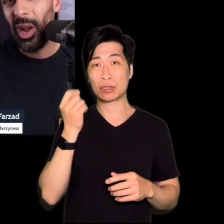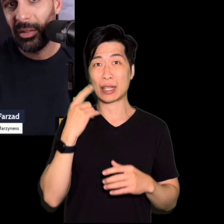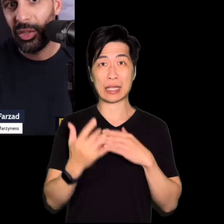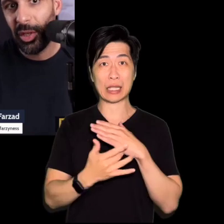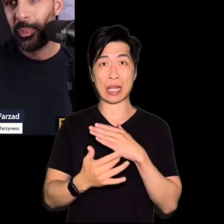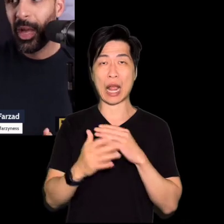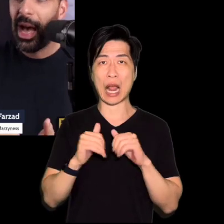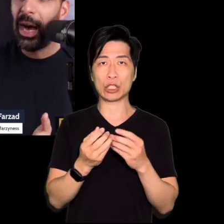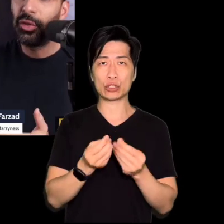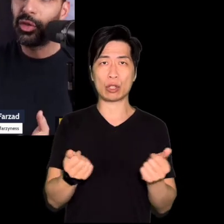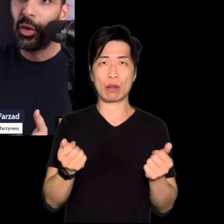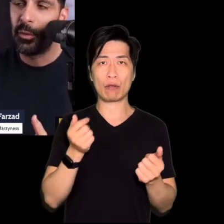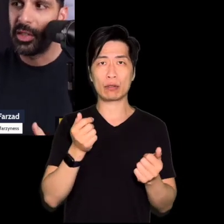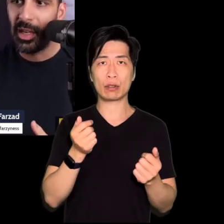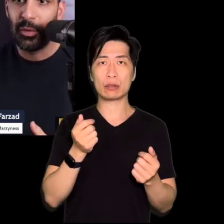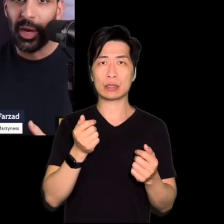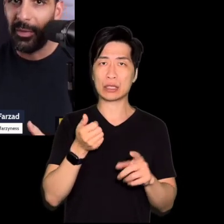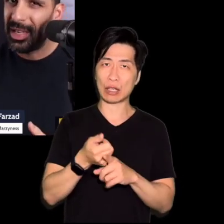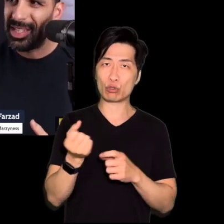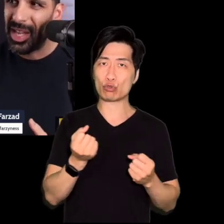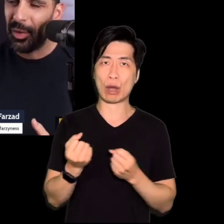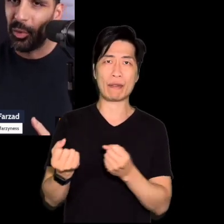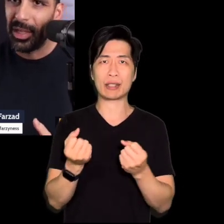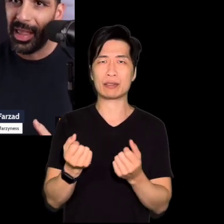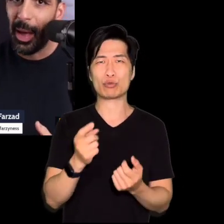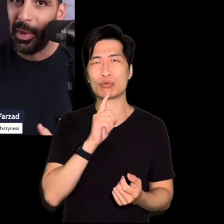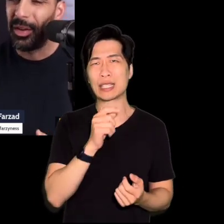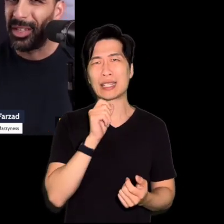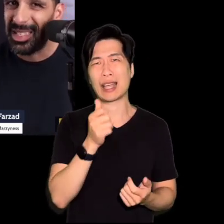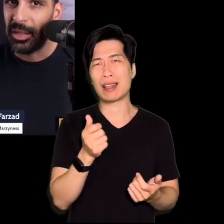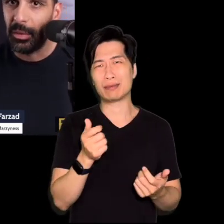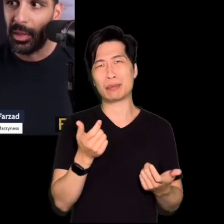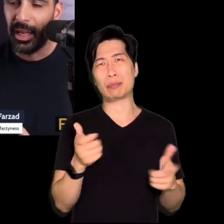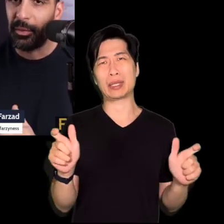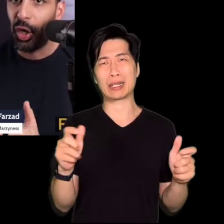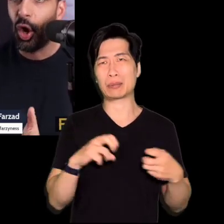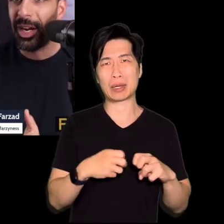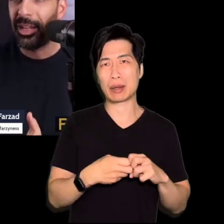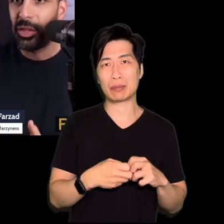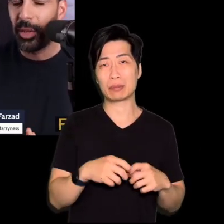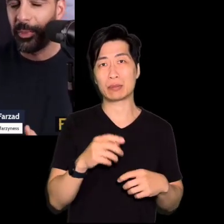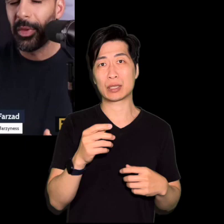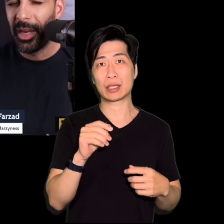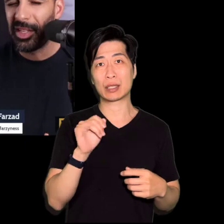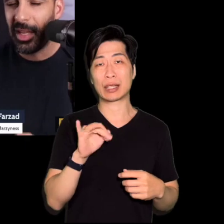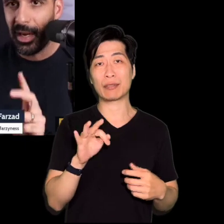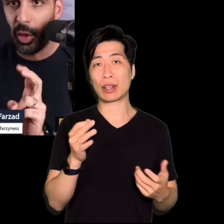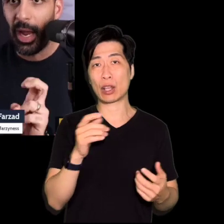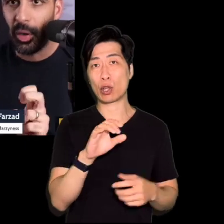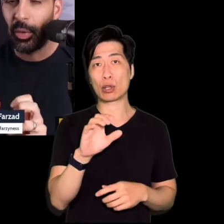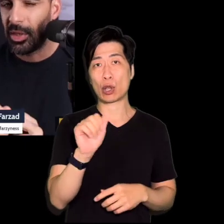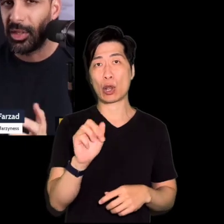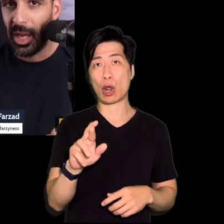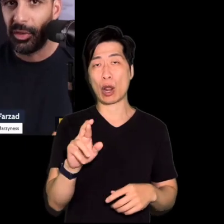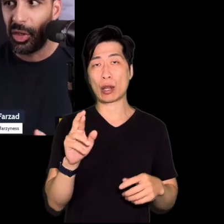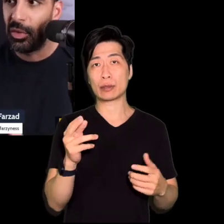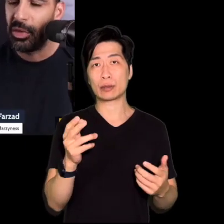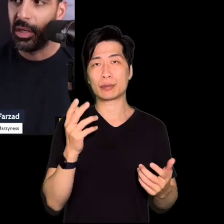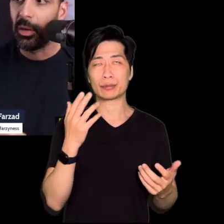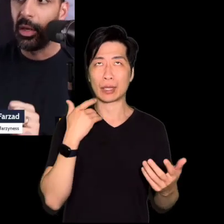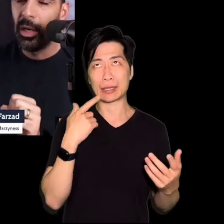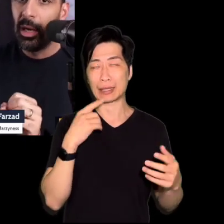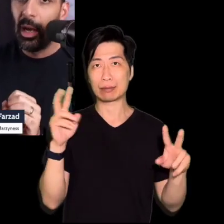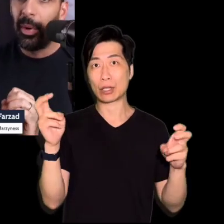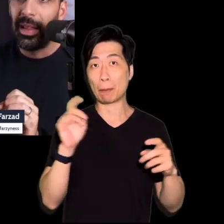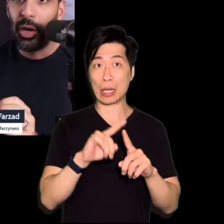the technology, how you solve for self-driving is not really that big of a deal. Like if the car can do it, and I say that in air quotes because it's obviously a